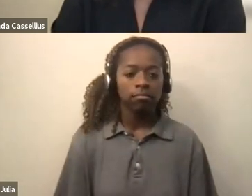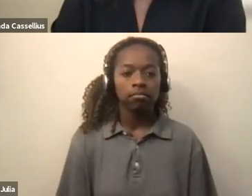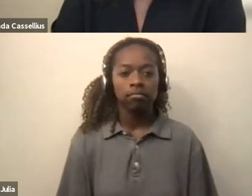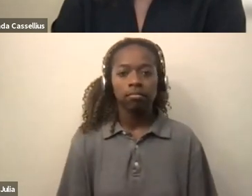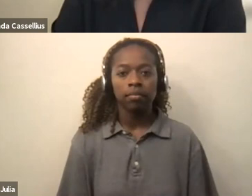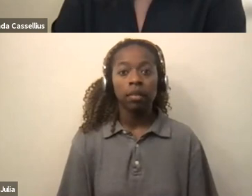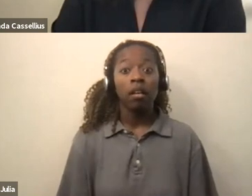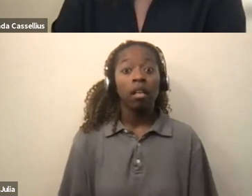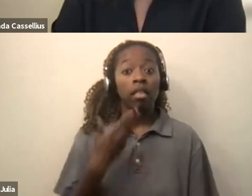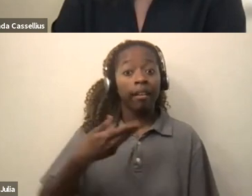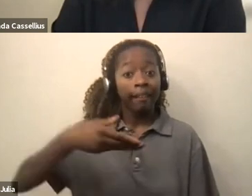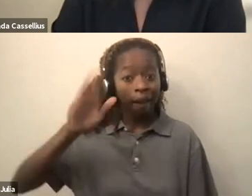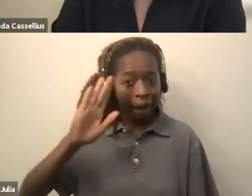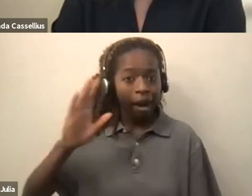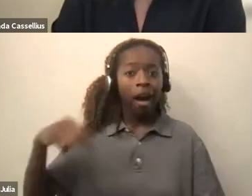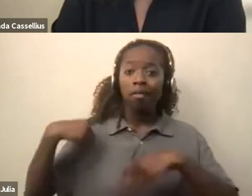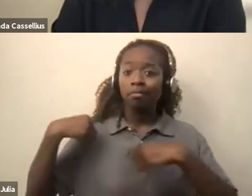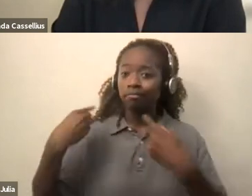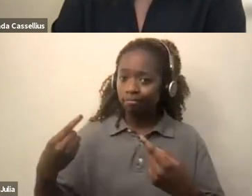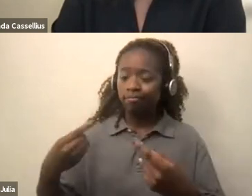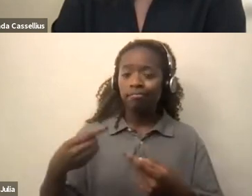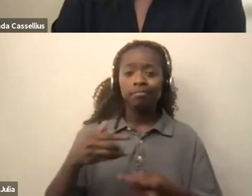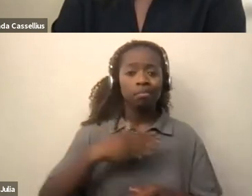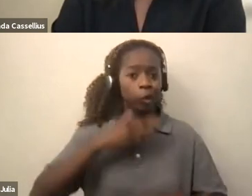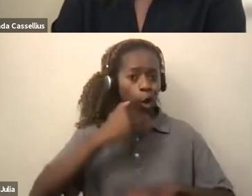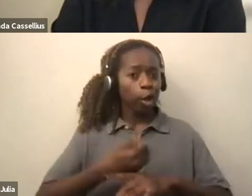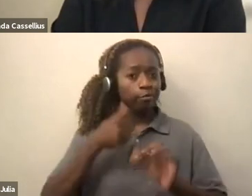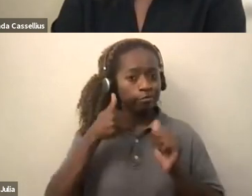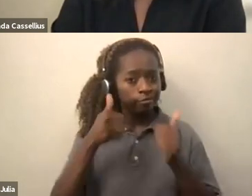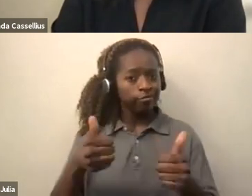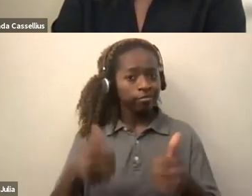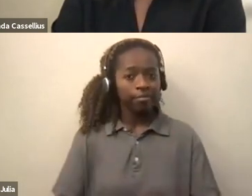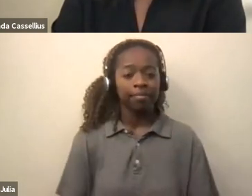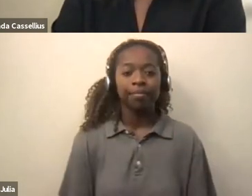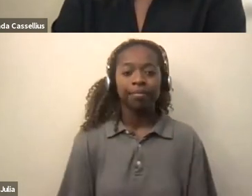thank god everything has been good with her um